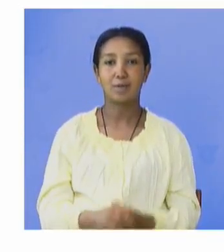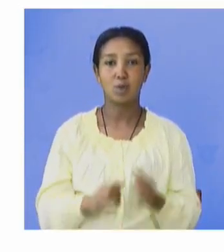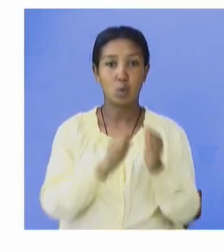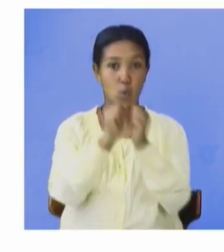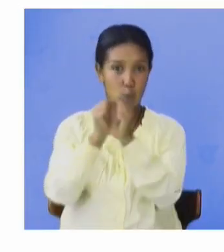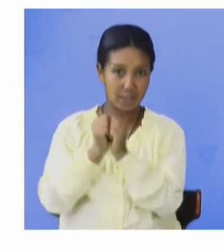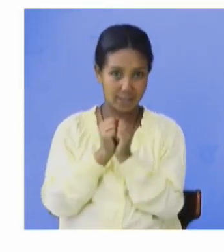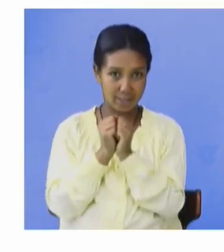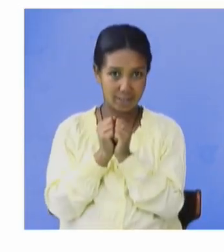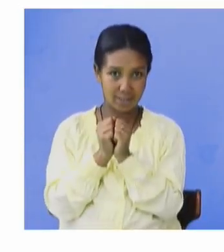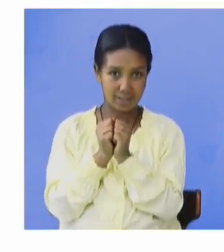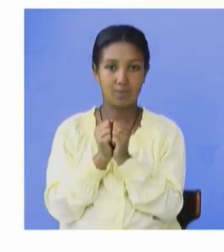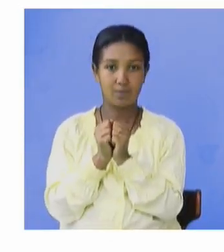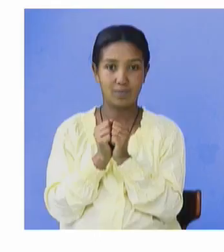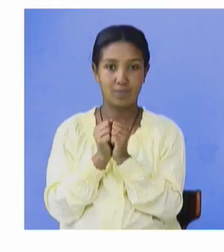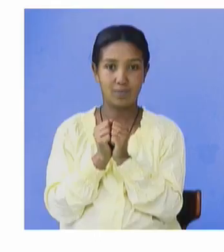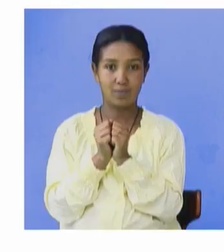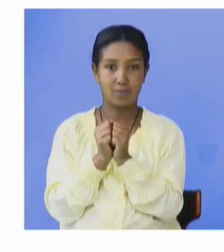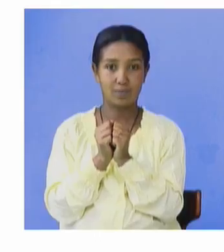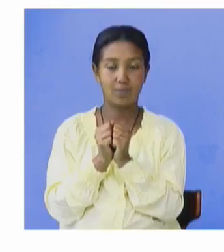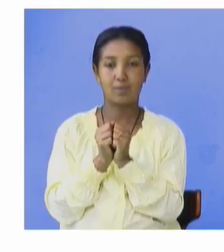with